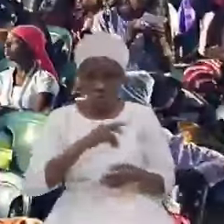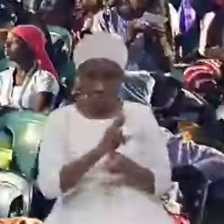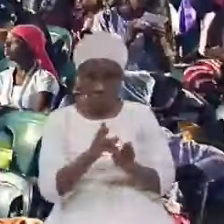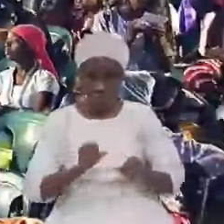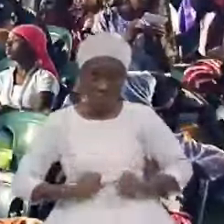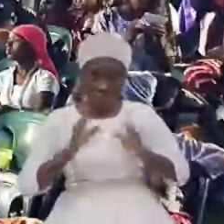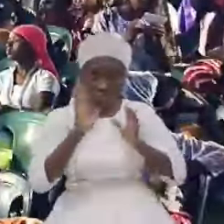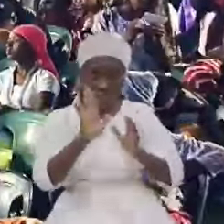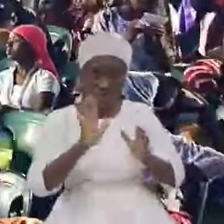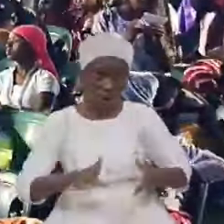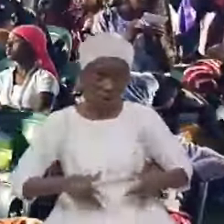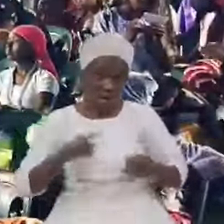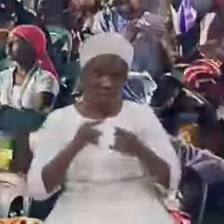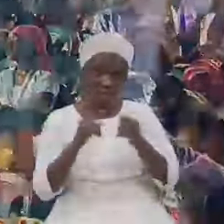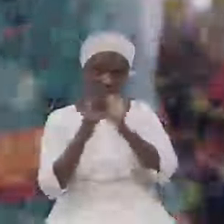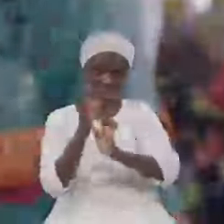location address via